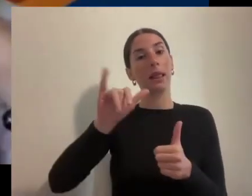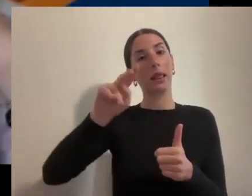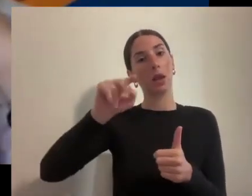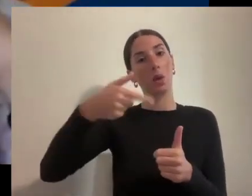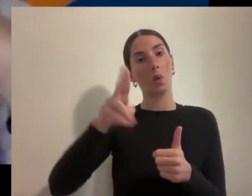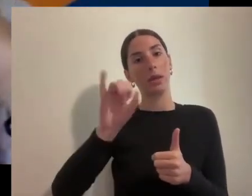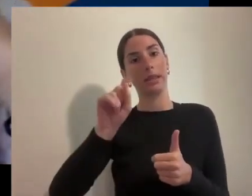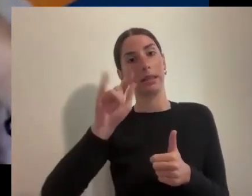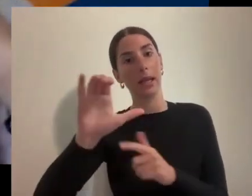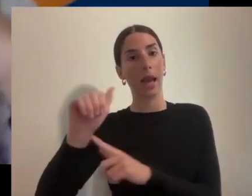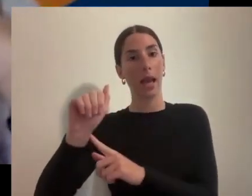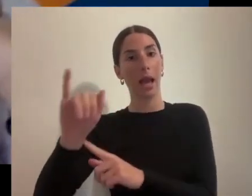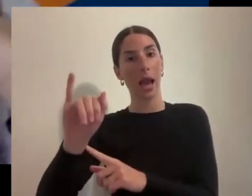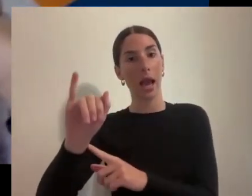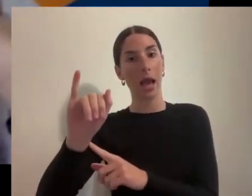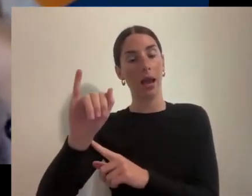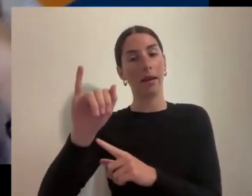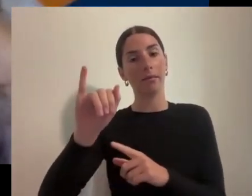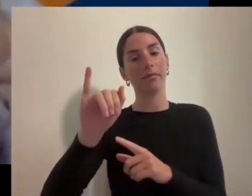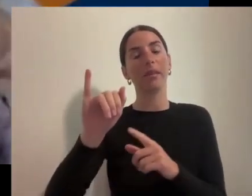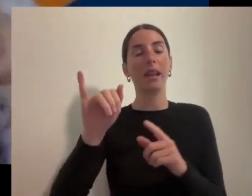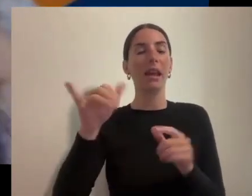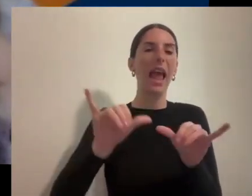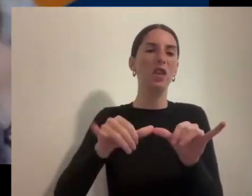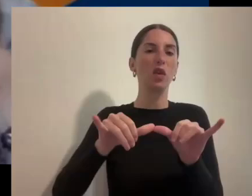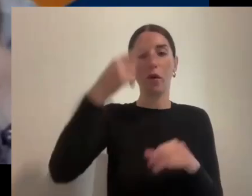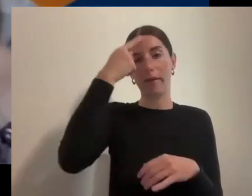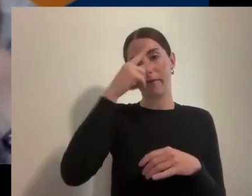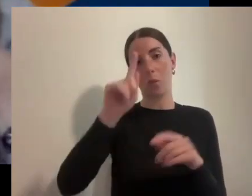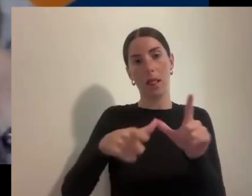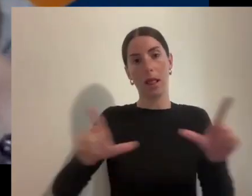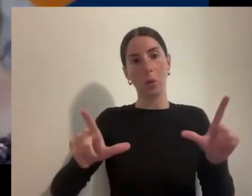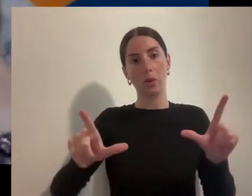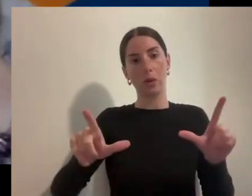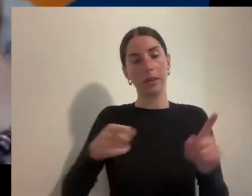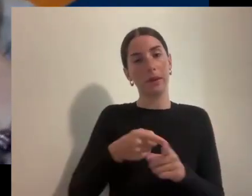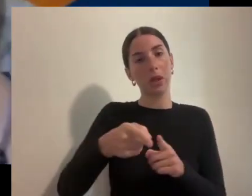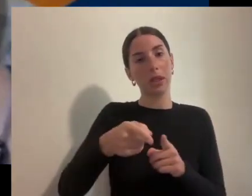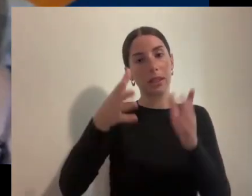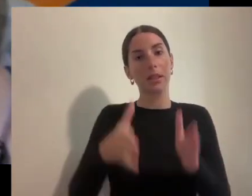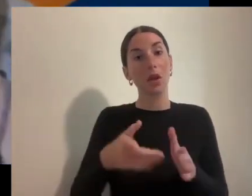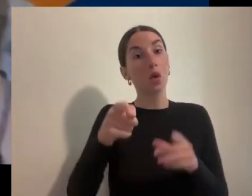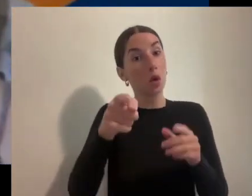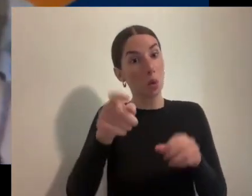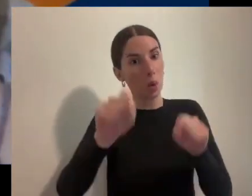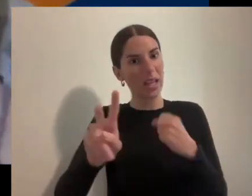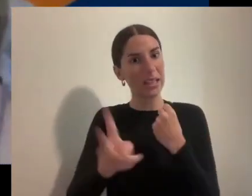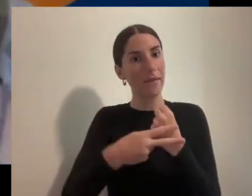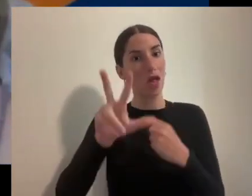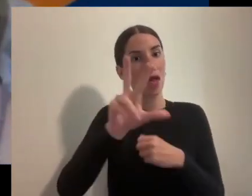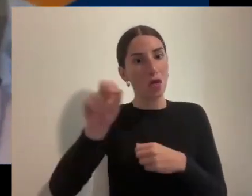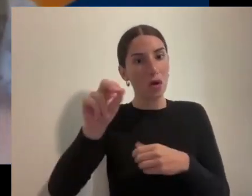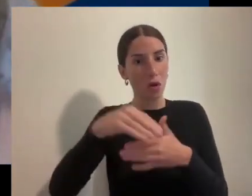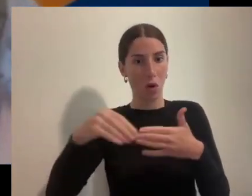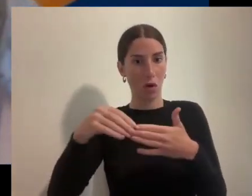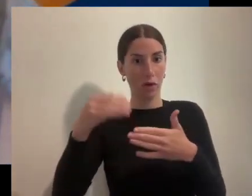prompt engineering for language specialists. What the community interpreter should know. You can save $30 when you register by May